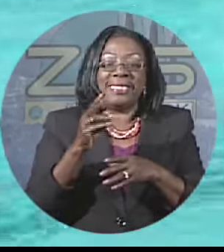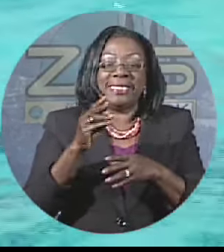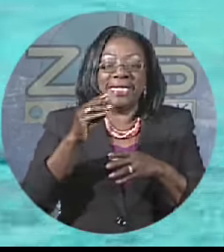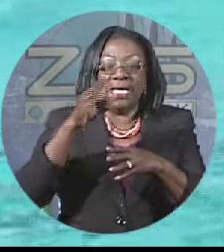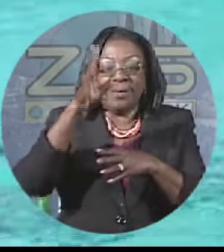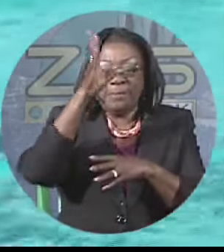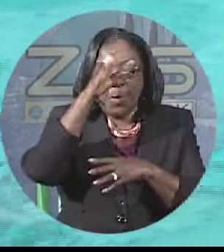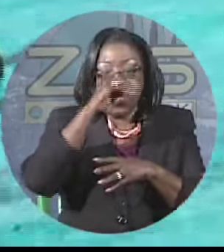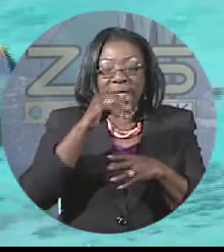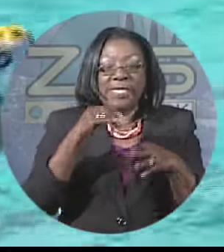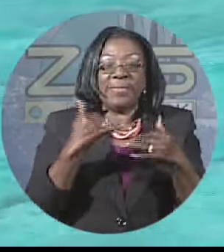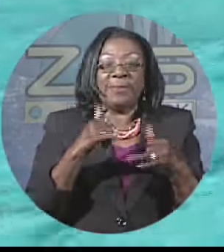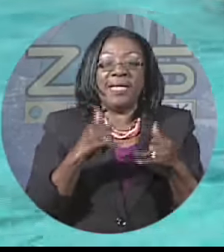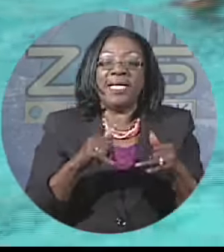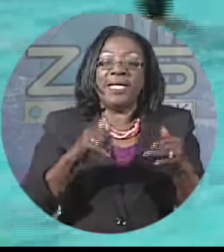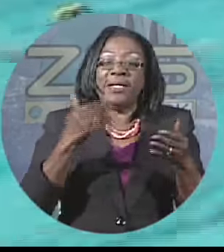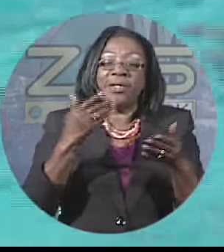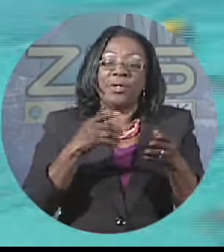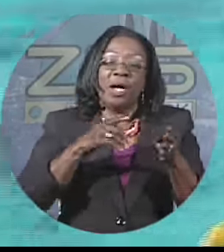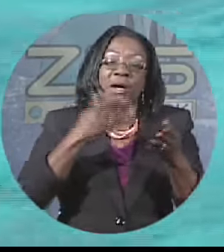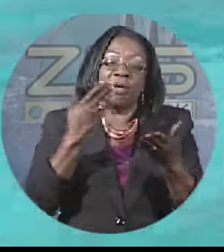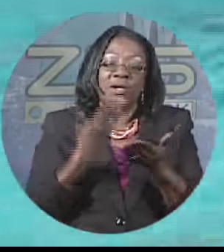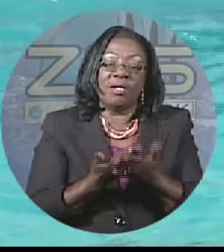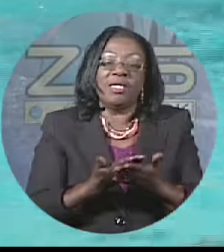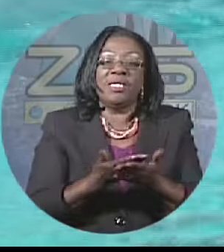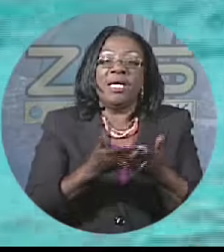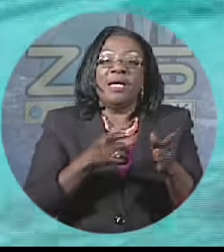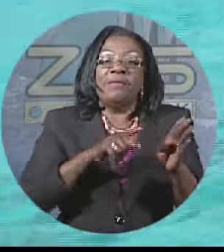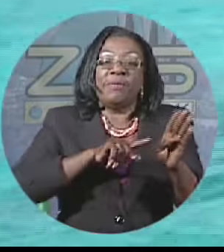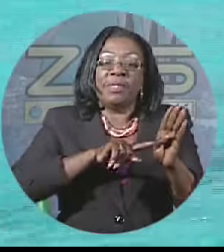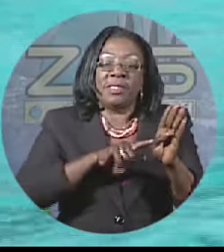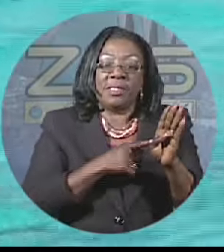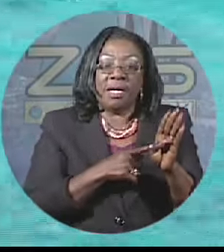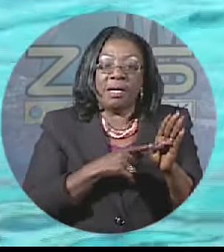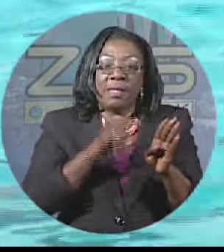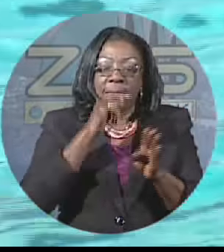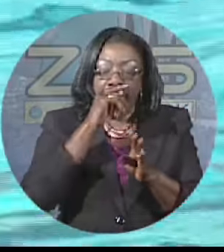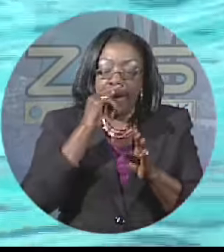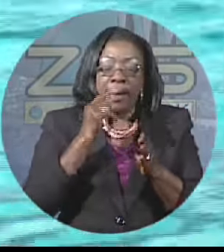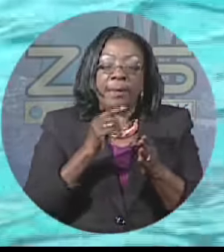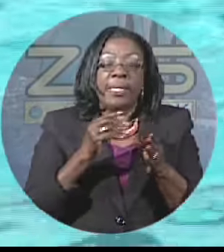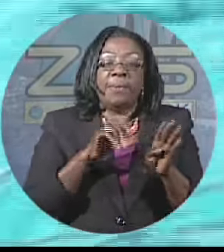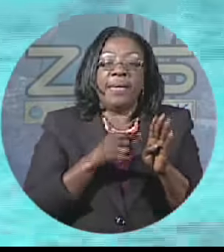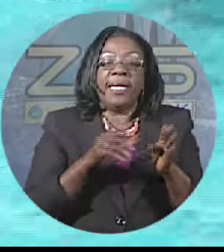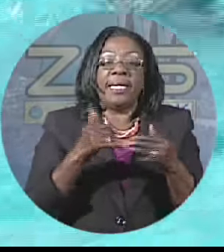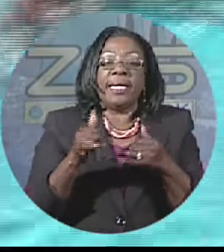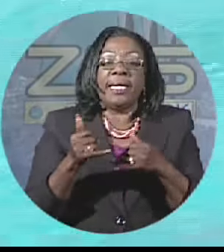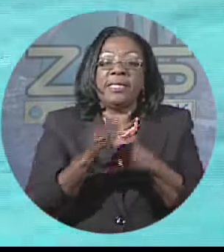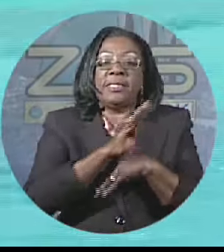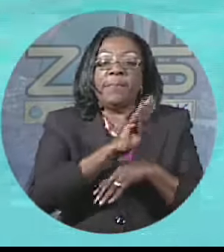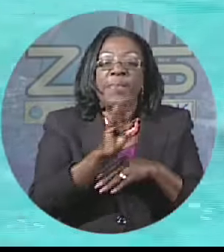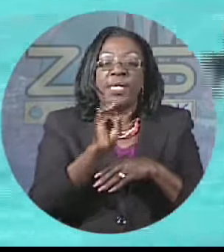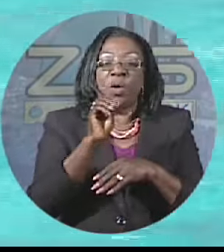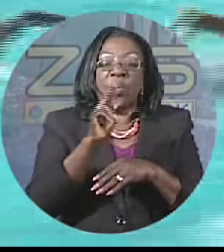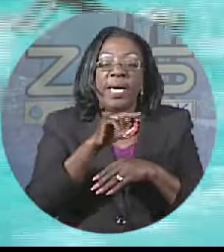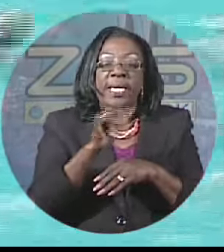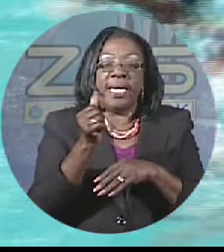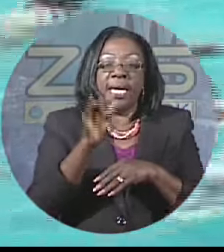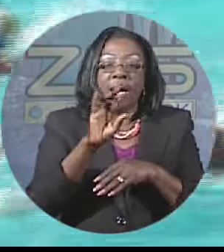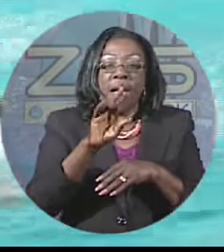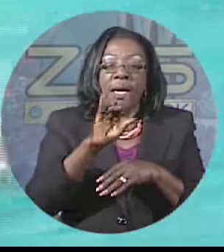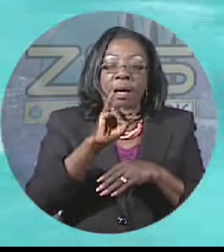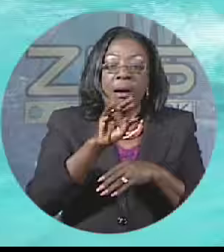the welcome mat at all, making a big splash against Bonaire. And with the hometown fans behind them,